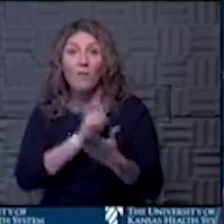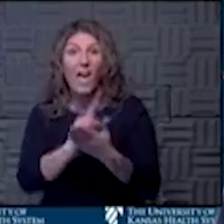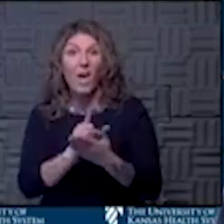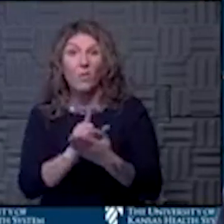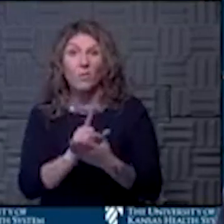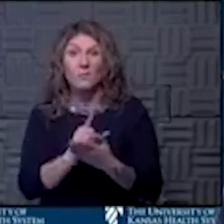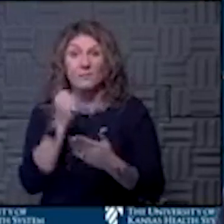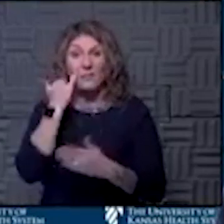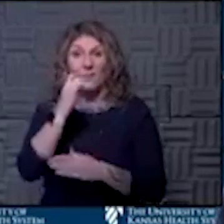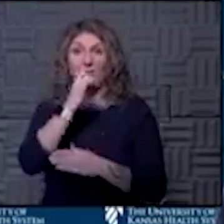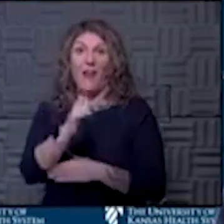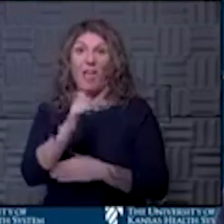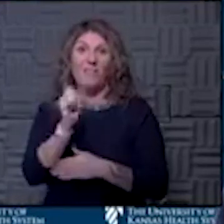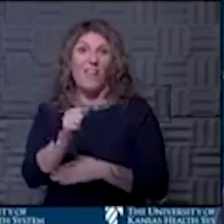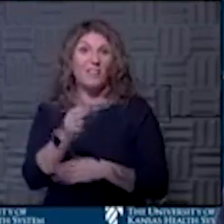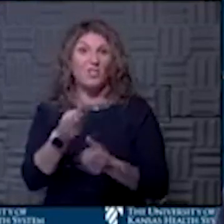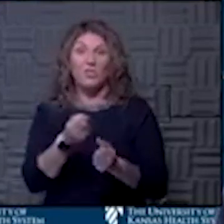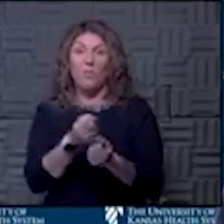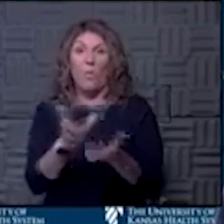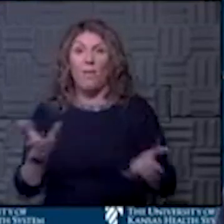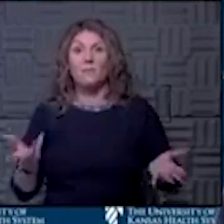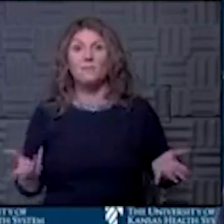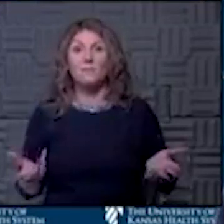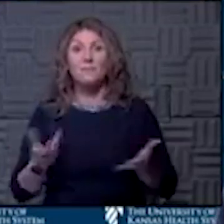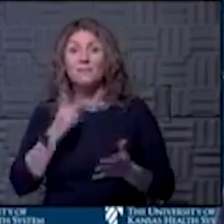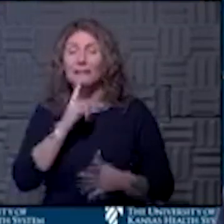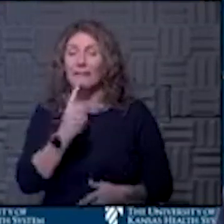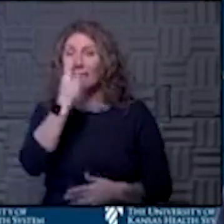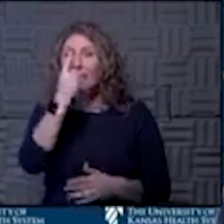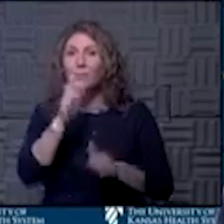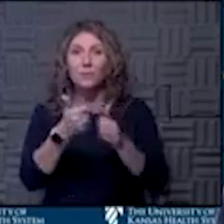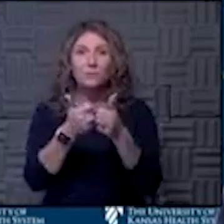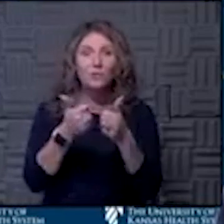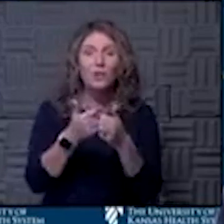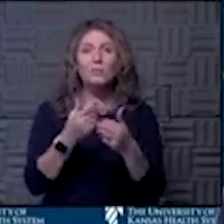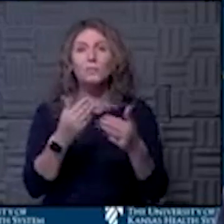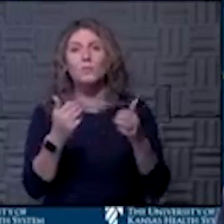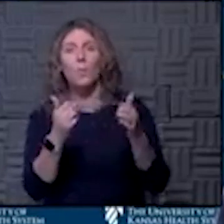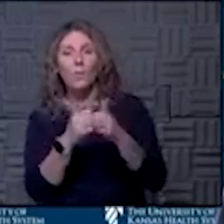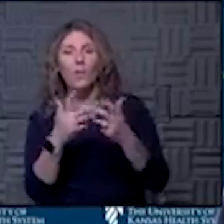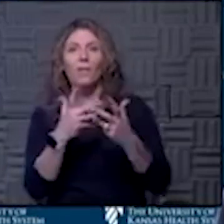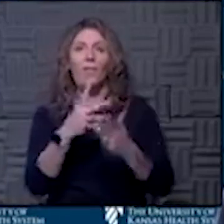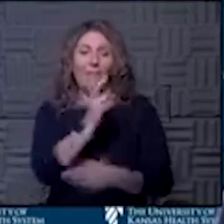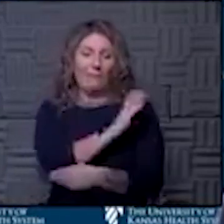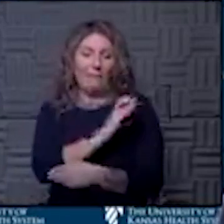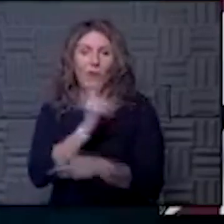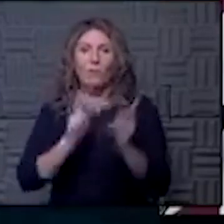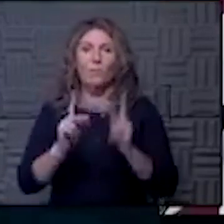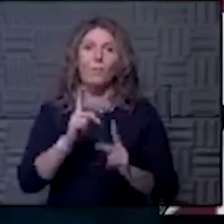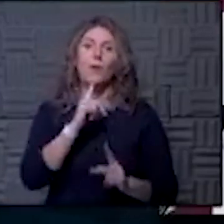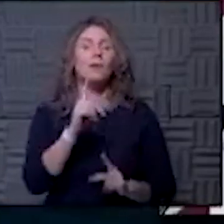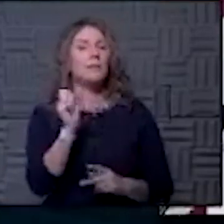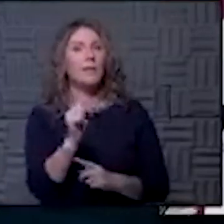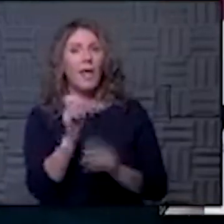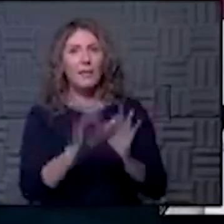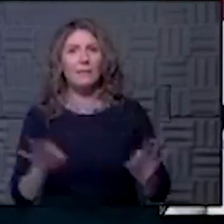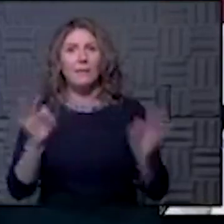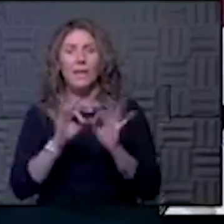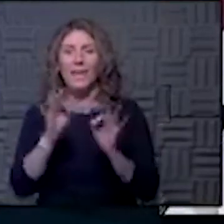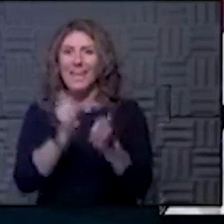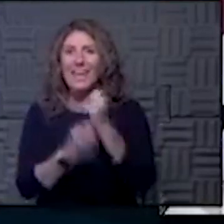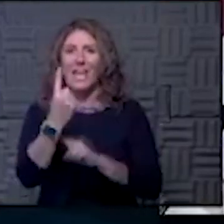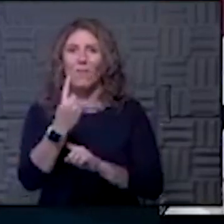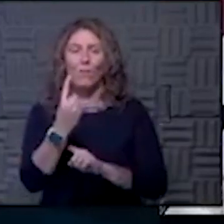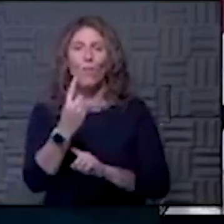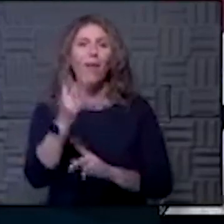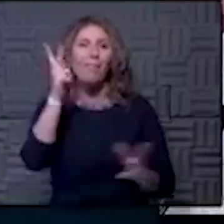have to manage that process really closely. I think that'll be a challenge for the clinical folks when we get going. Well, I think the key is, just so everybody in our listening